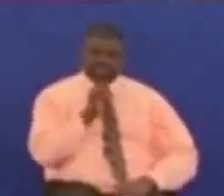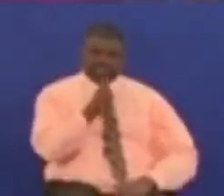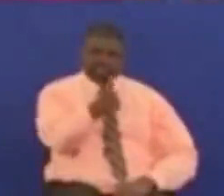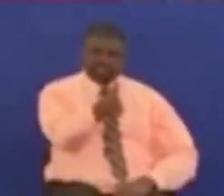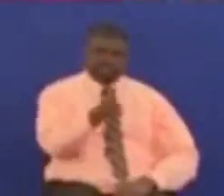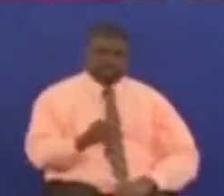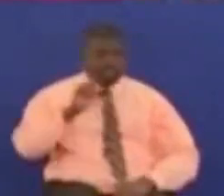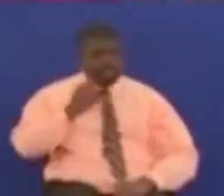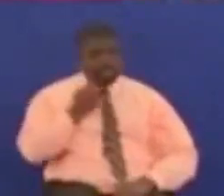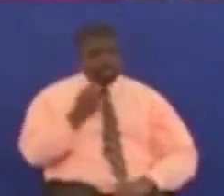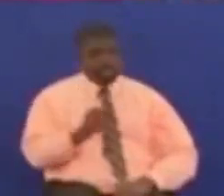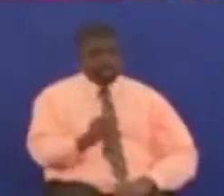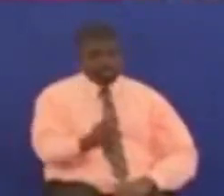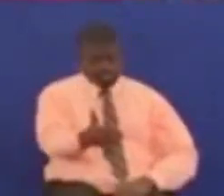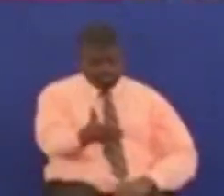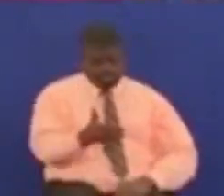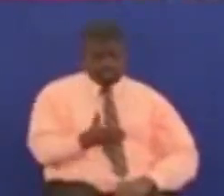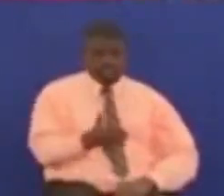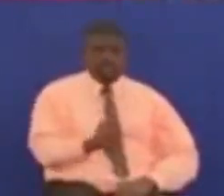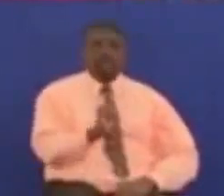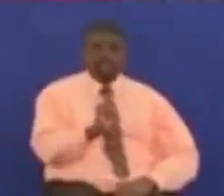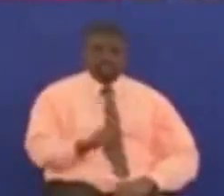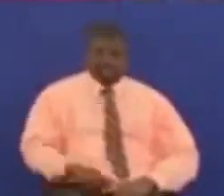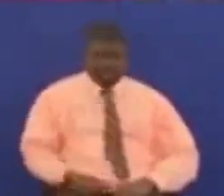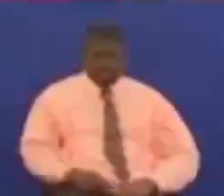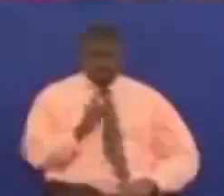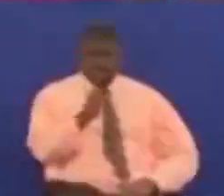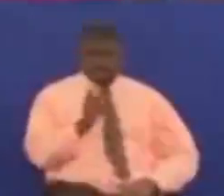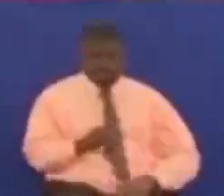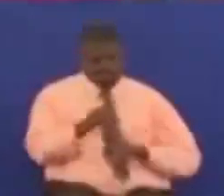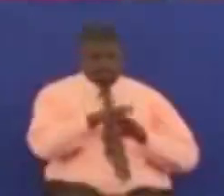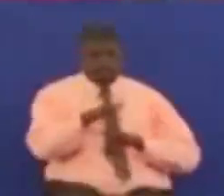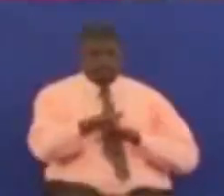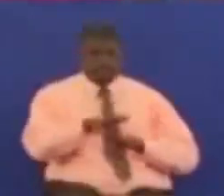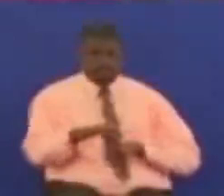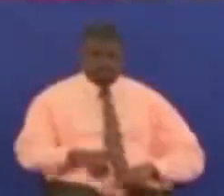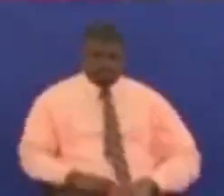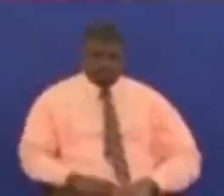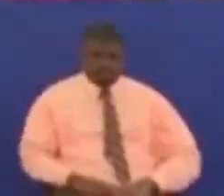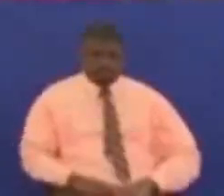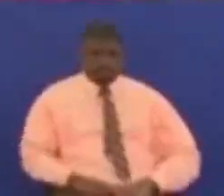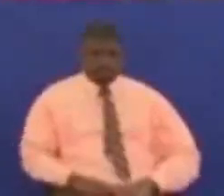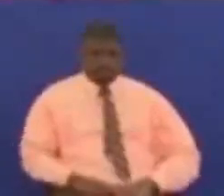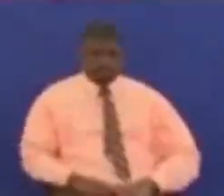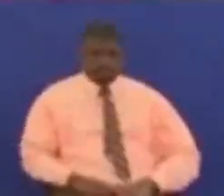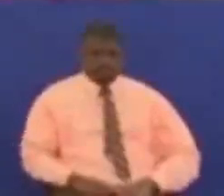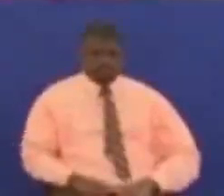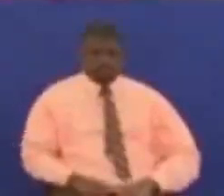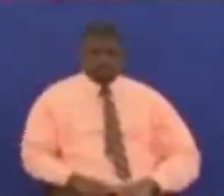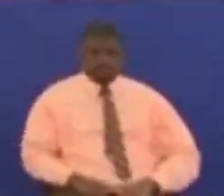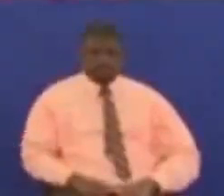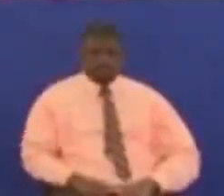to try, pull a little bit the mic, and then address the House. Thank you. May I